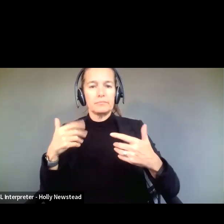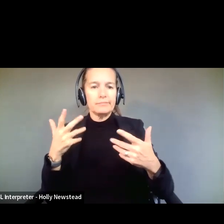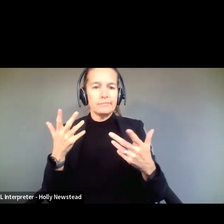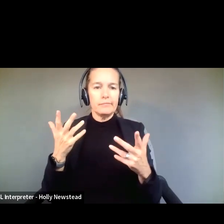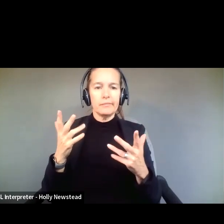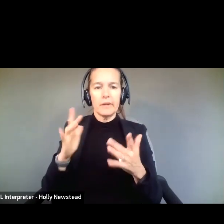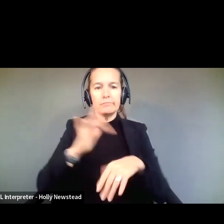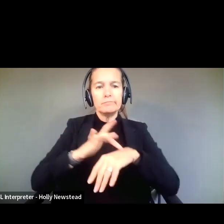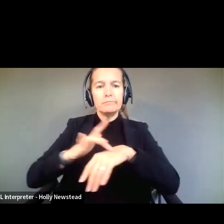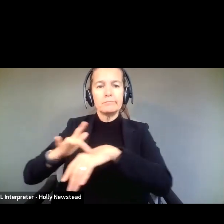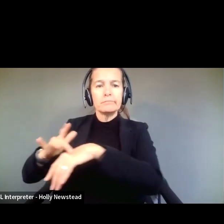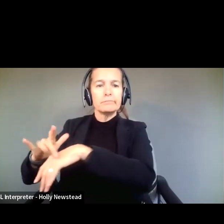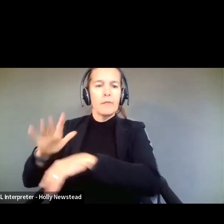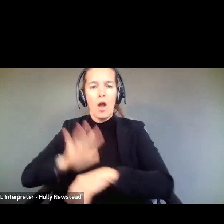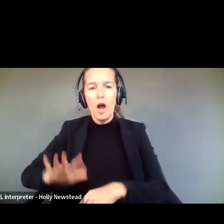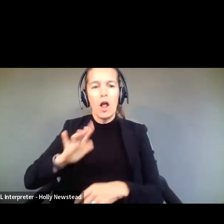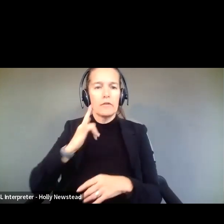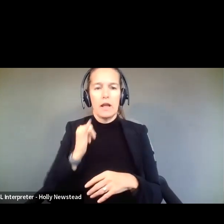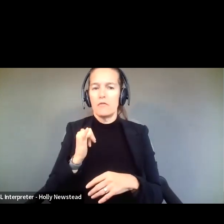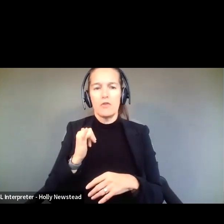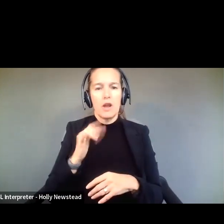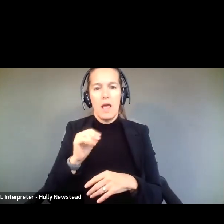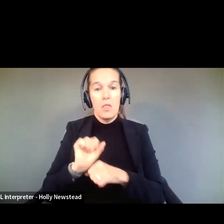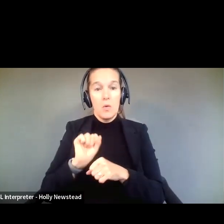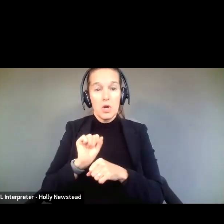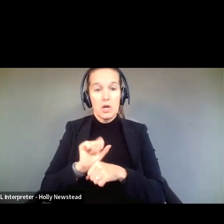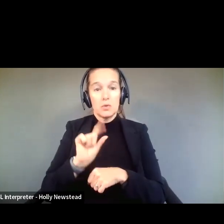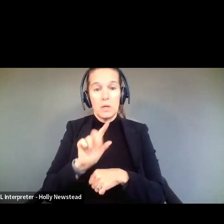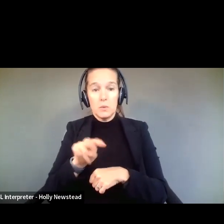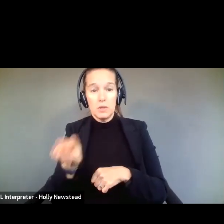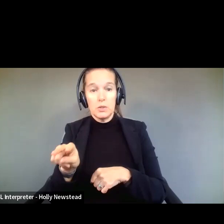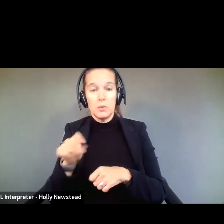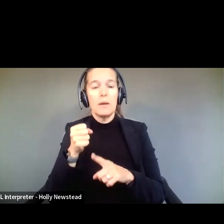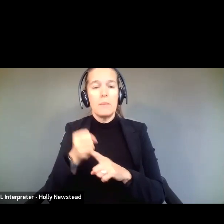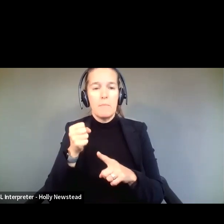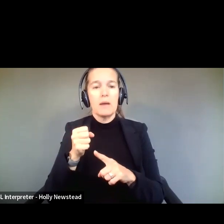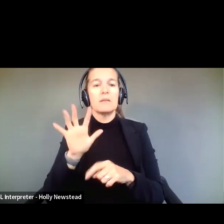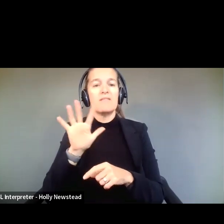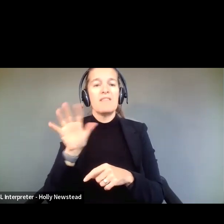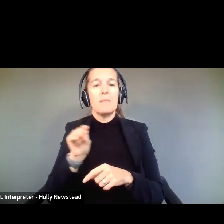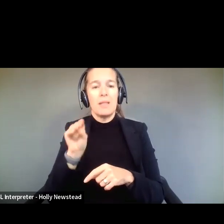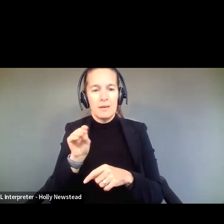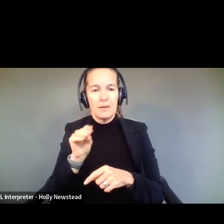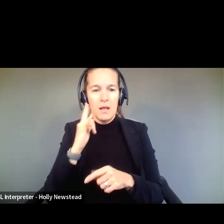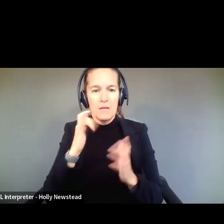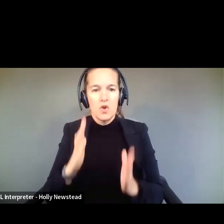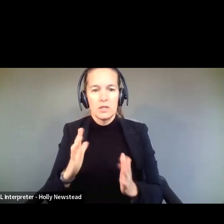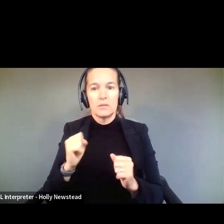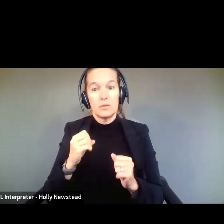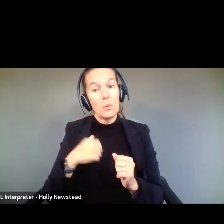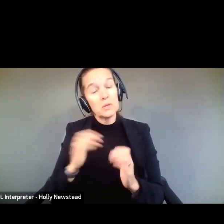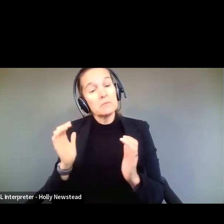soil of every inch of California, and our work in 2022 impacted 5 million Californians. So we are small and